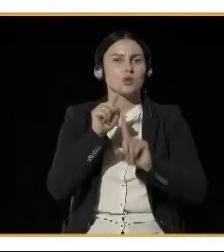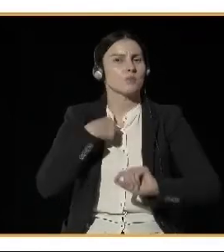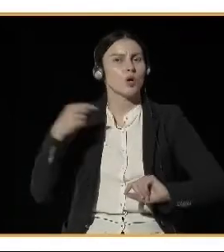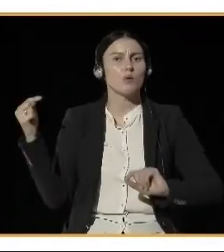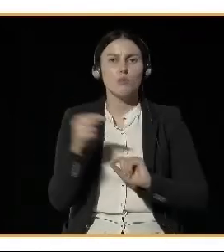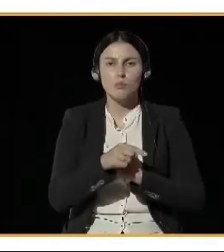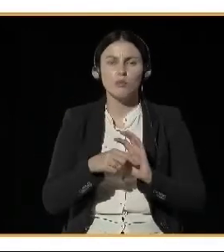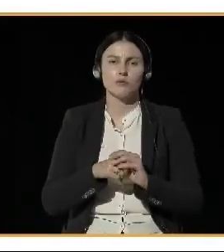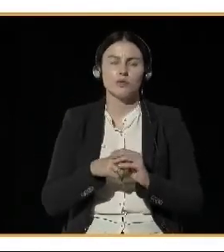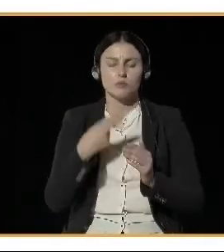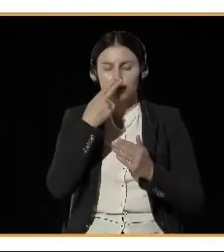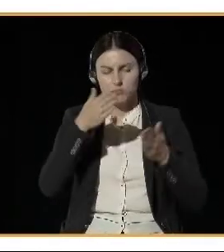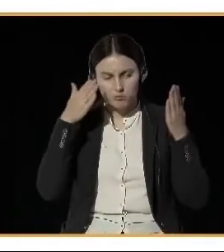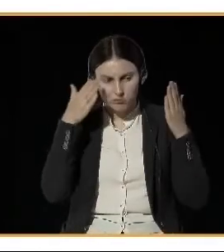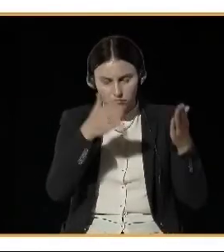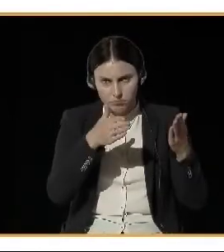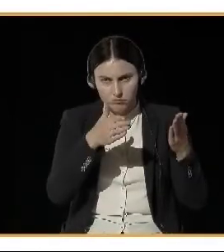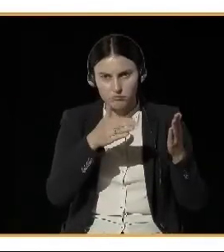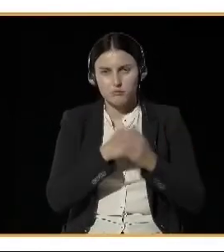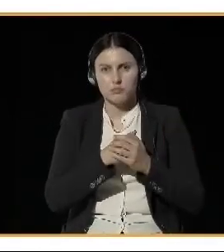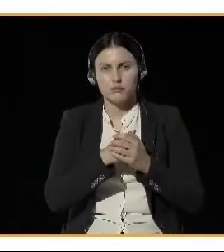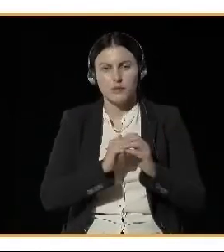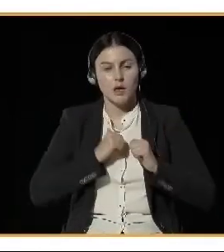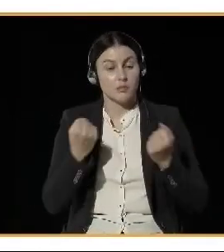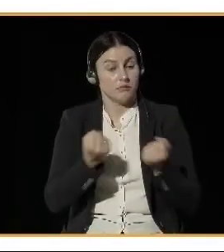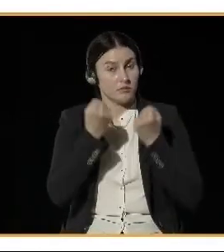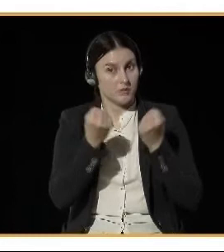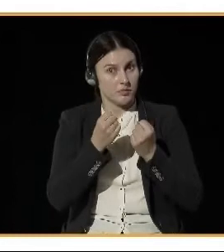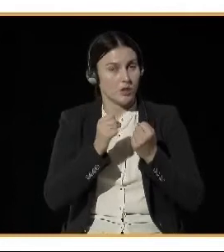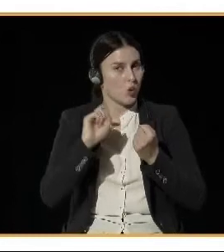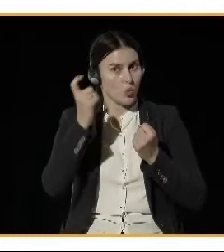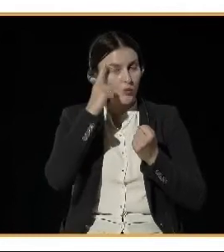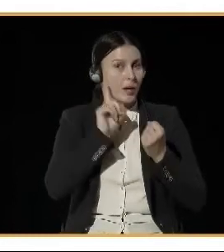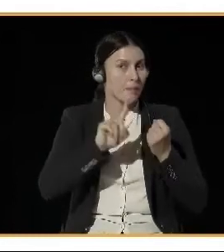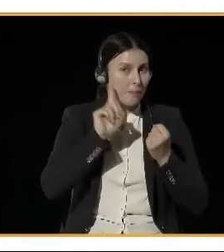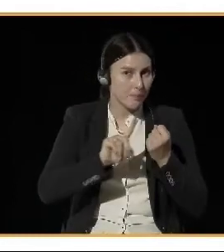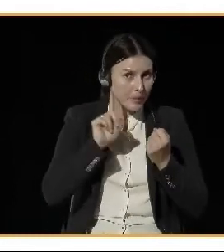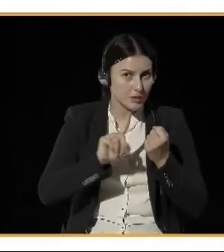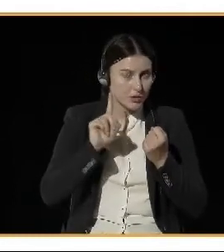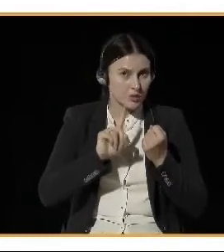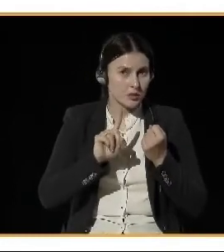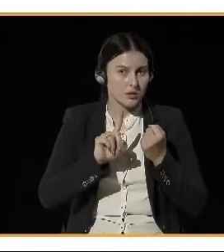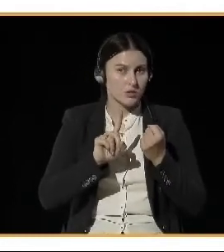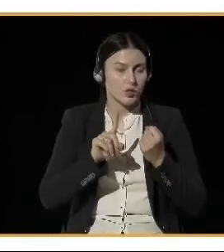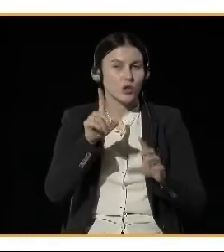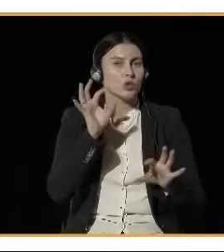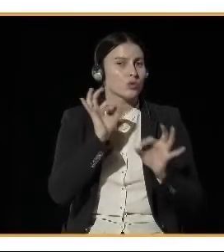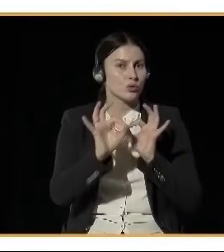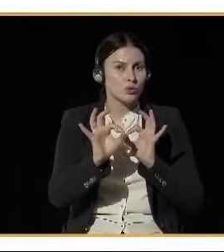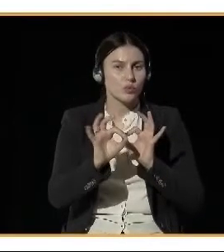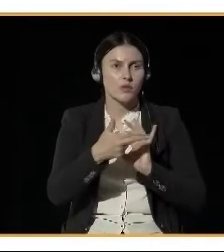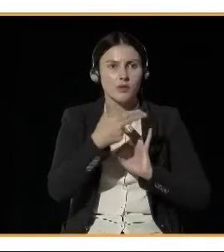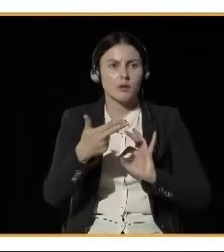focus on the men's activation, particularly in the voluntary and social participation actions.